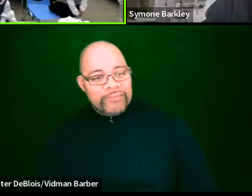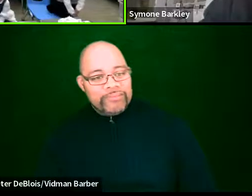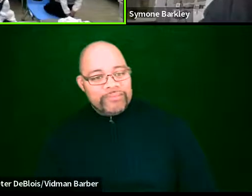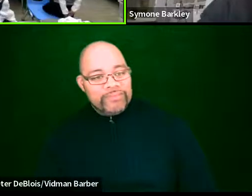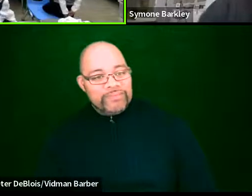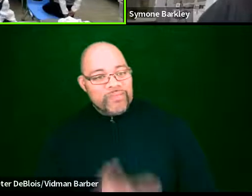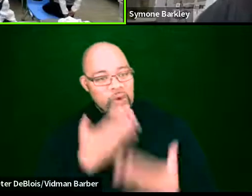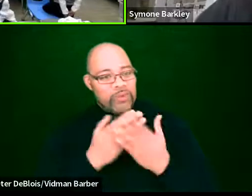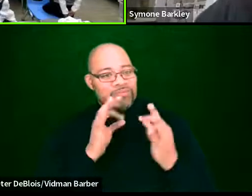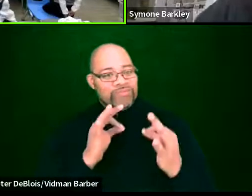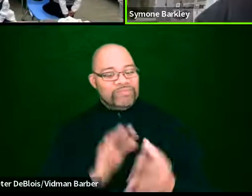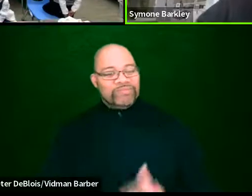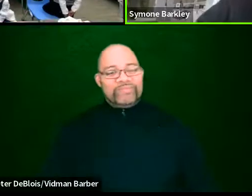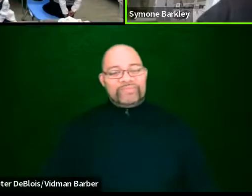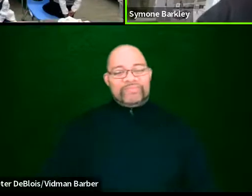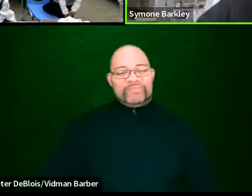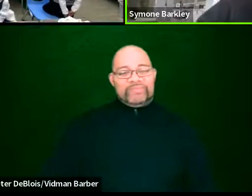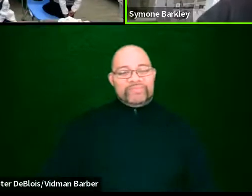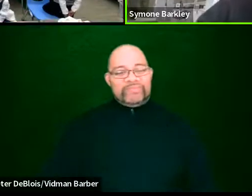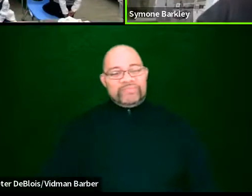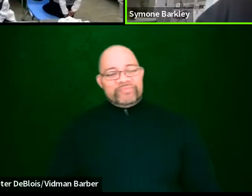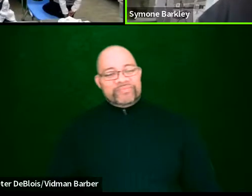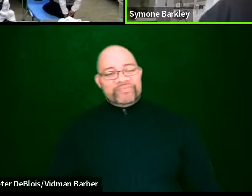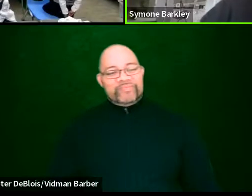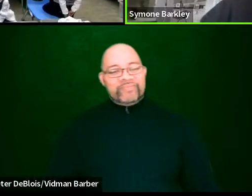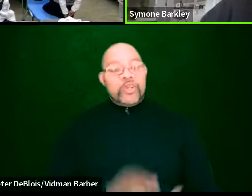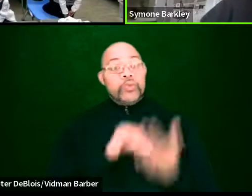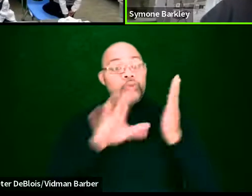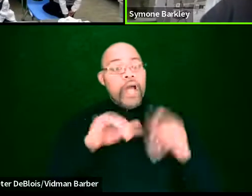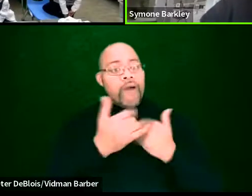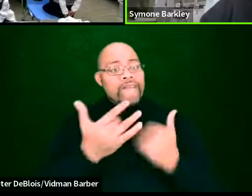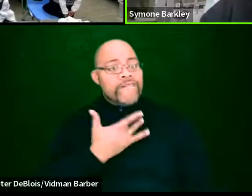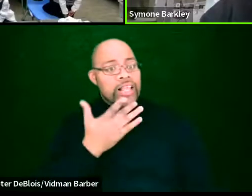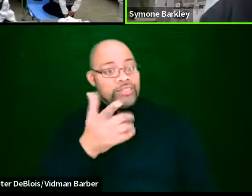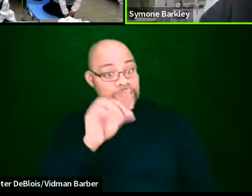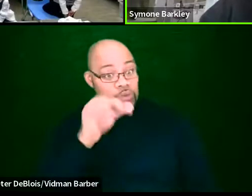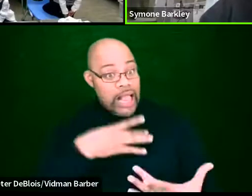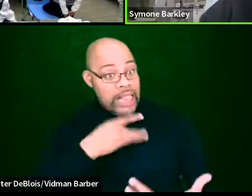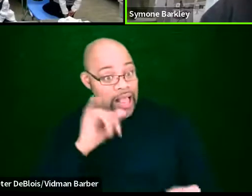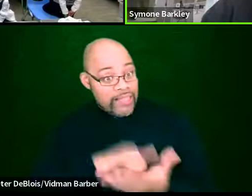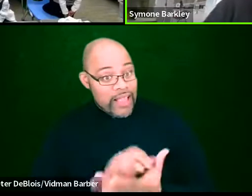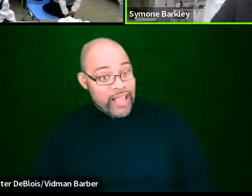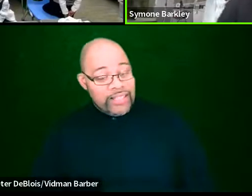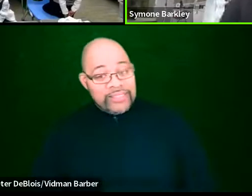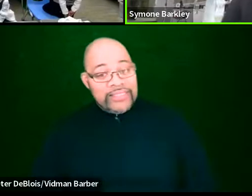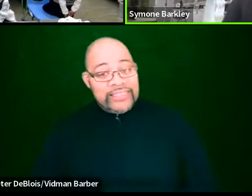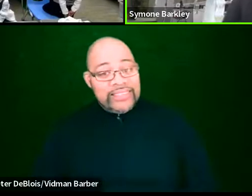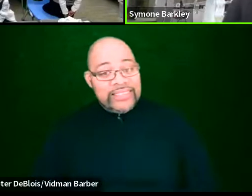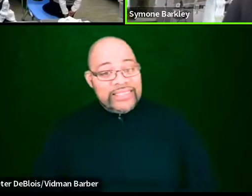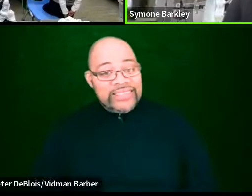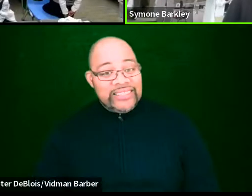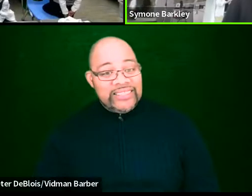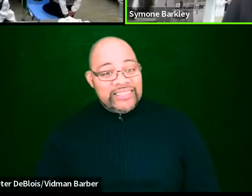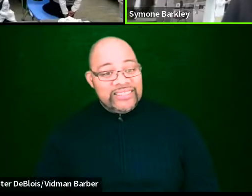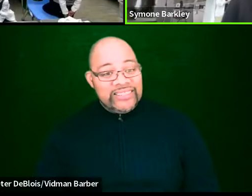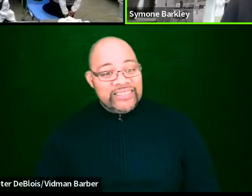Good? Good. Students, how are you feeling? Did you like this? Oh man.